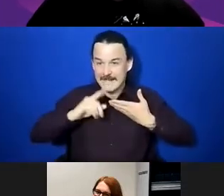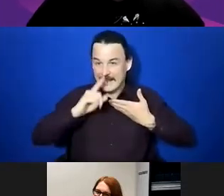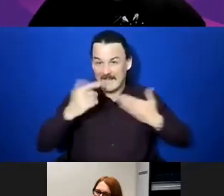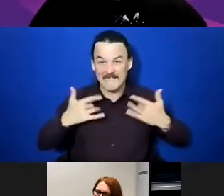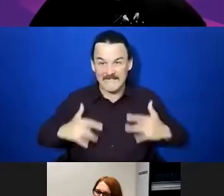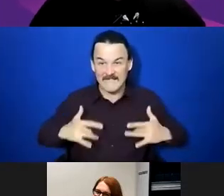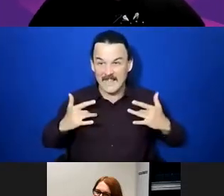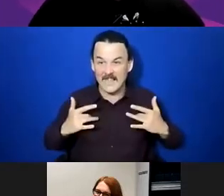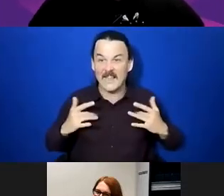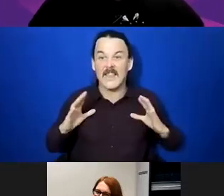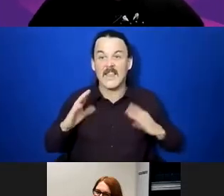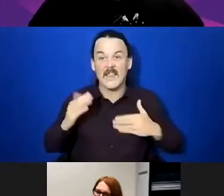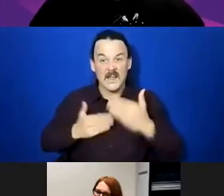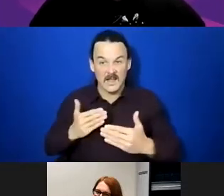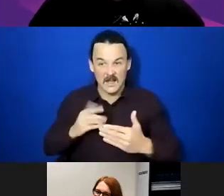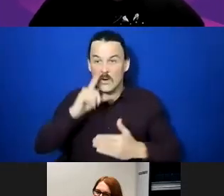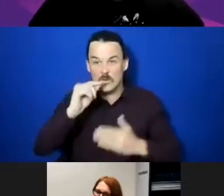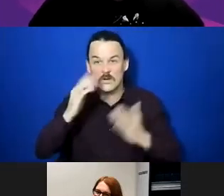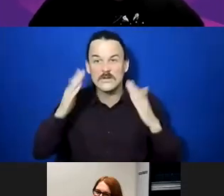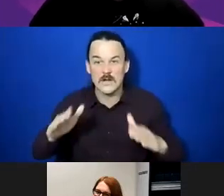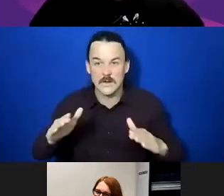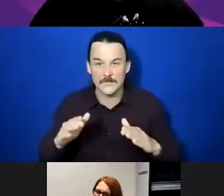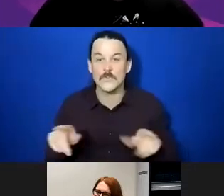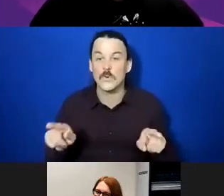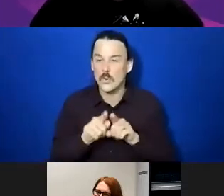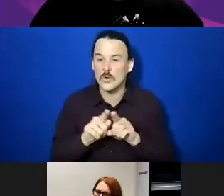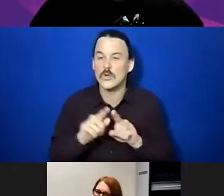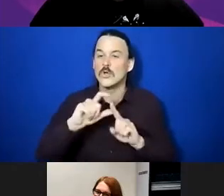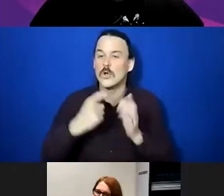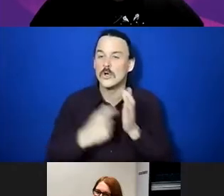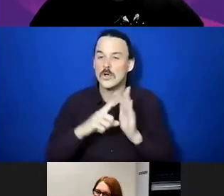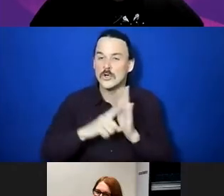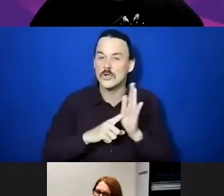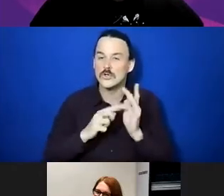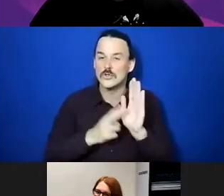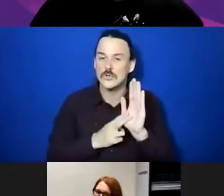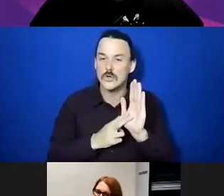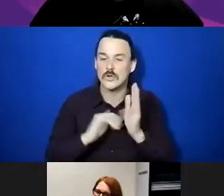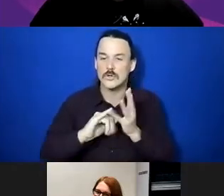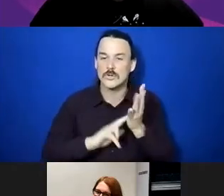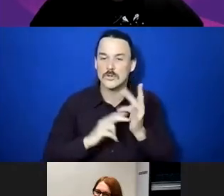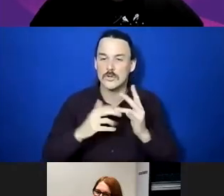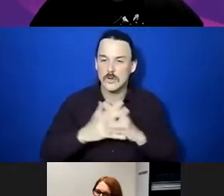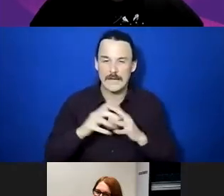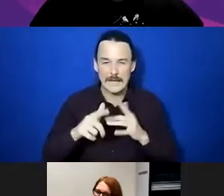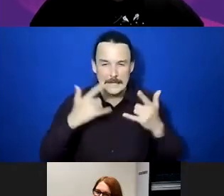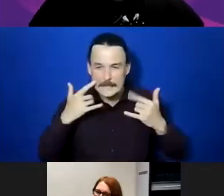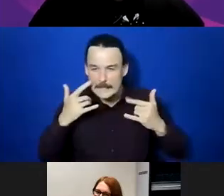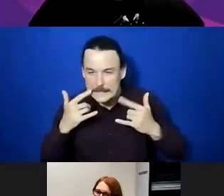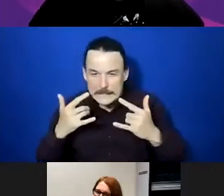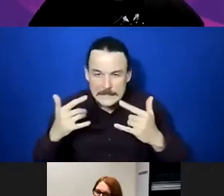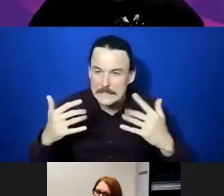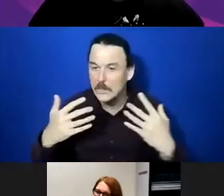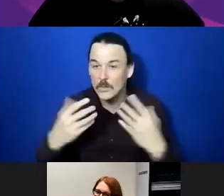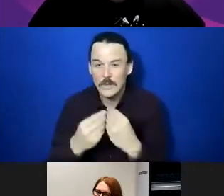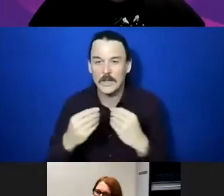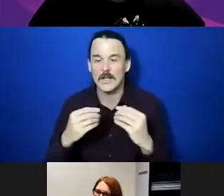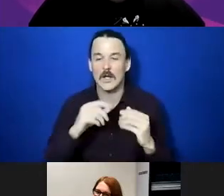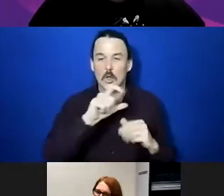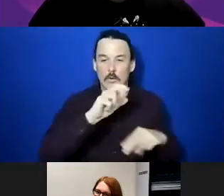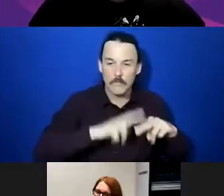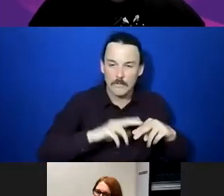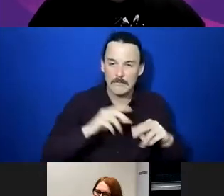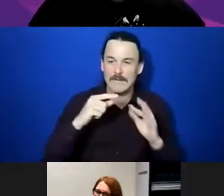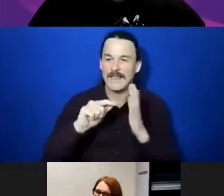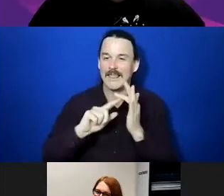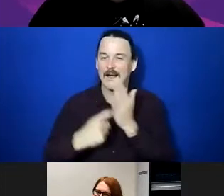Alongside such events was Dr. John Snow, who experimented with both chloroform and ether, working to discover how